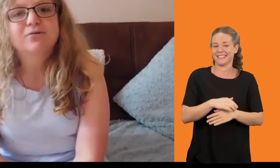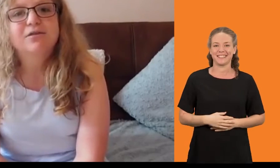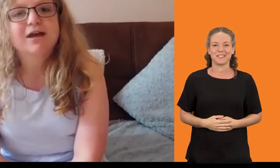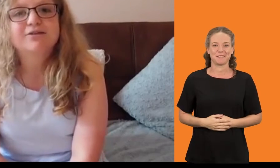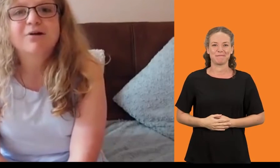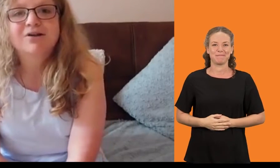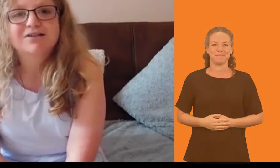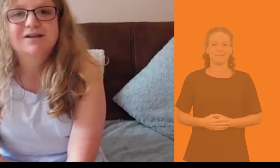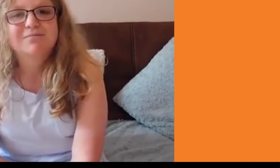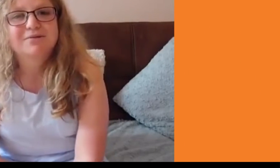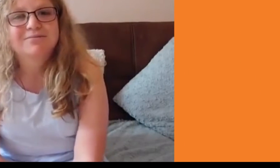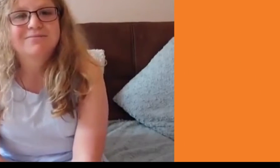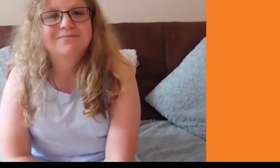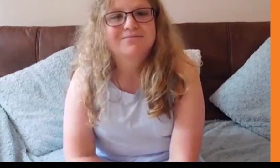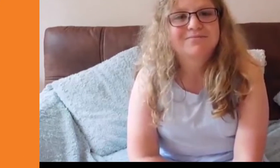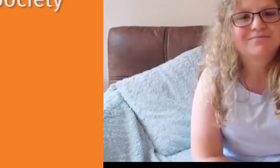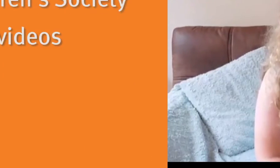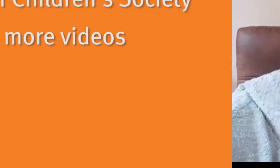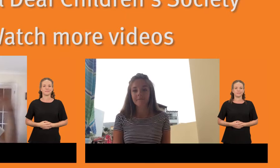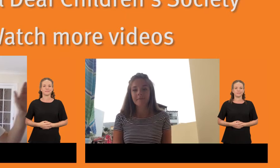So that's my tip.